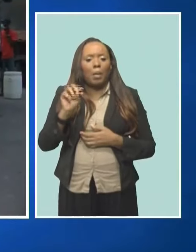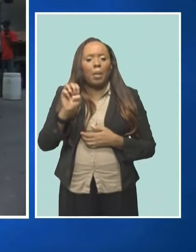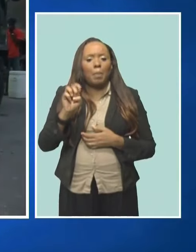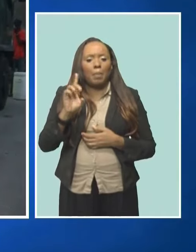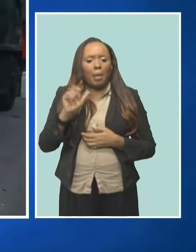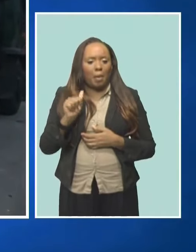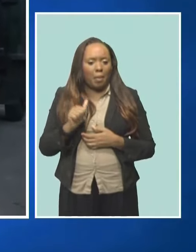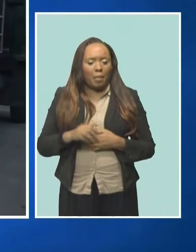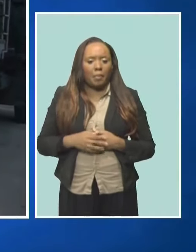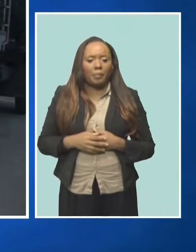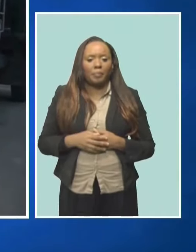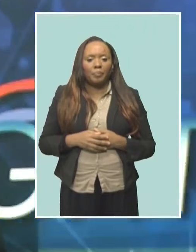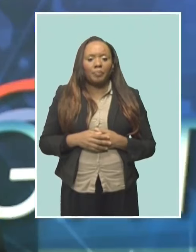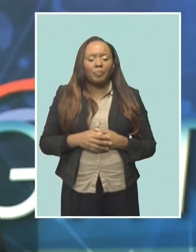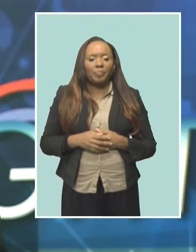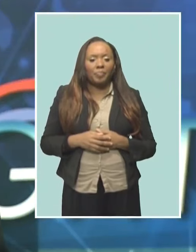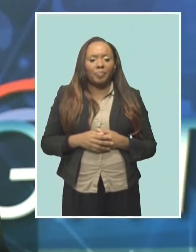media houses.